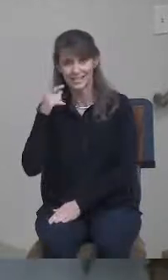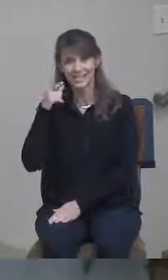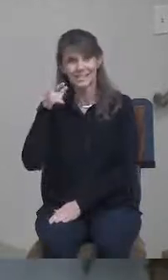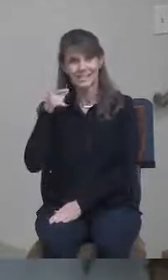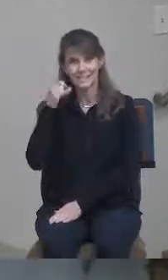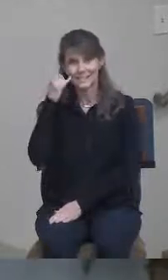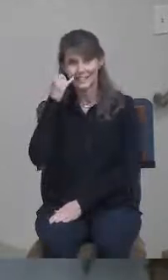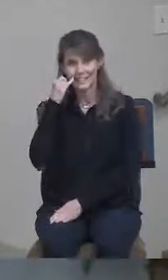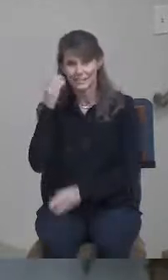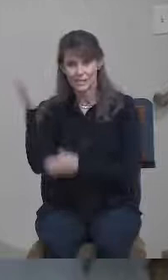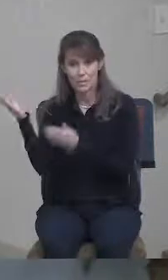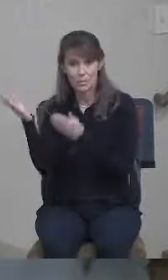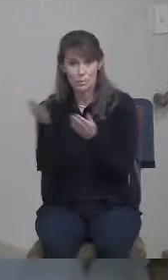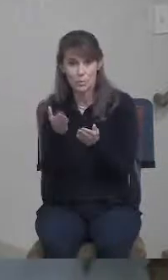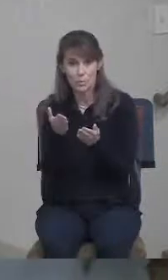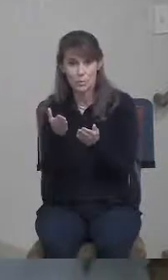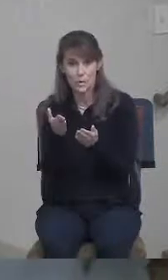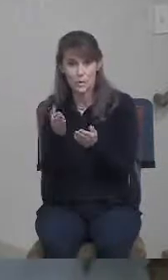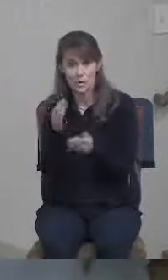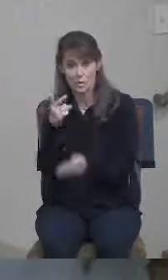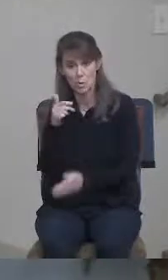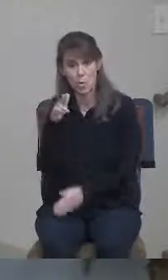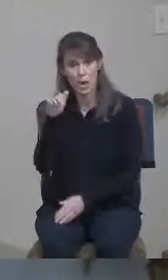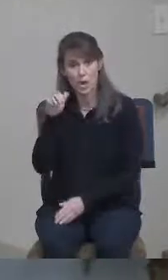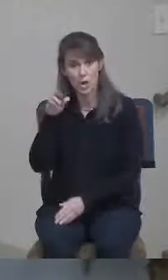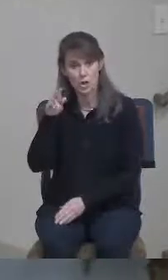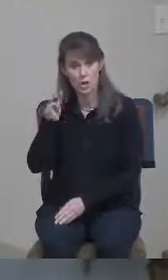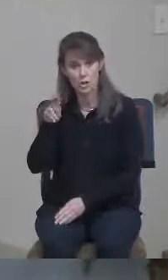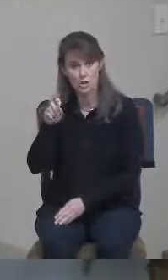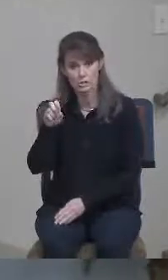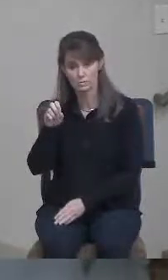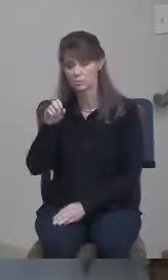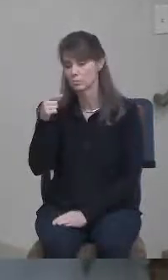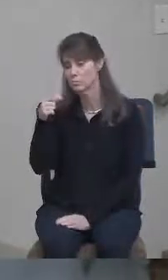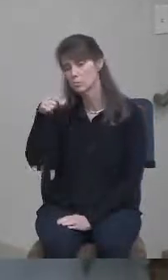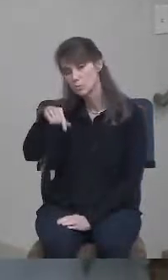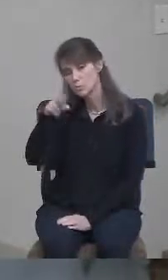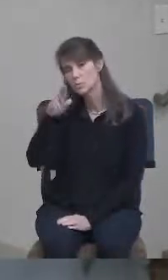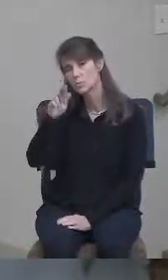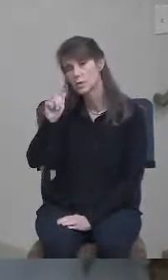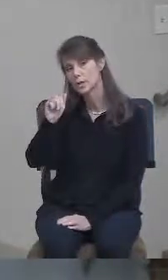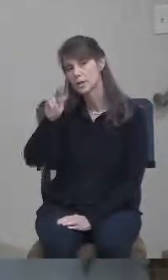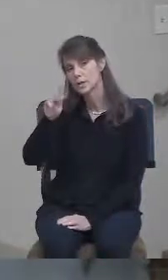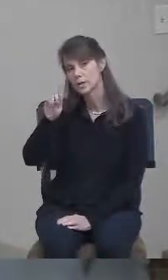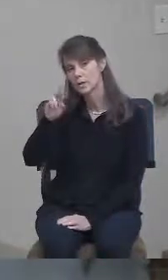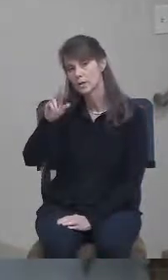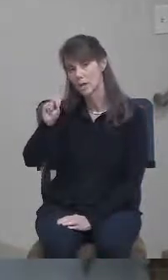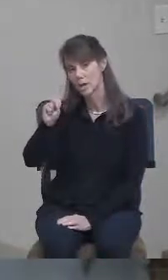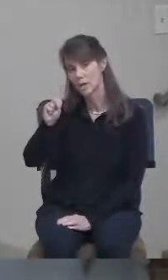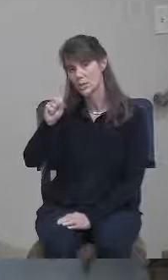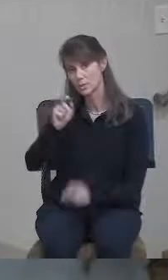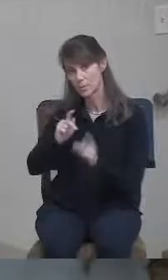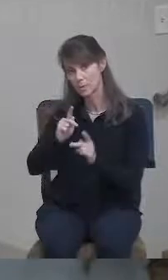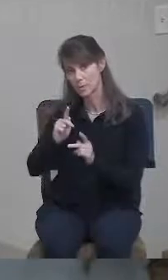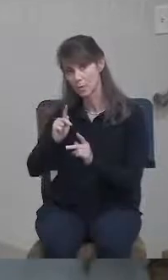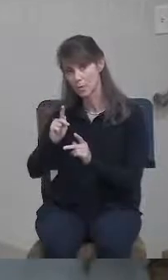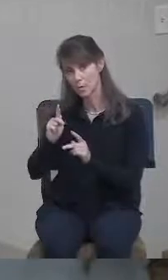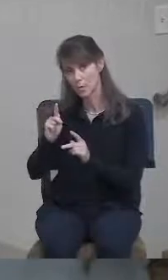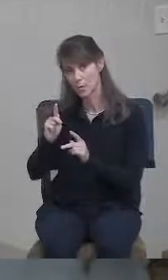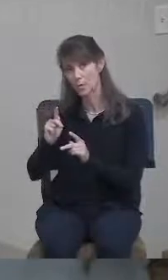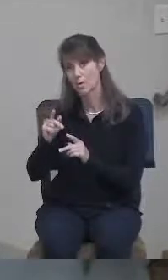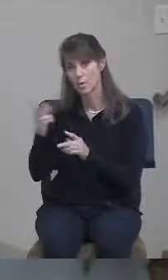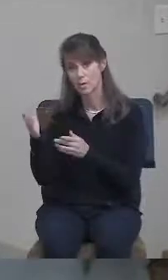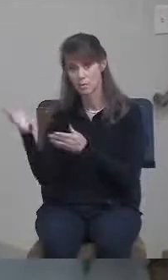for bringing Quakers into the state of Virginia. There was religious persecution that occurred then. All Quakers